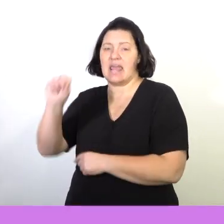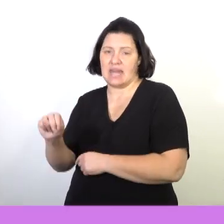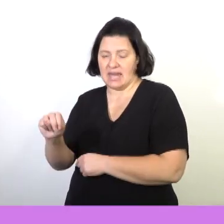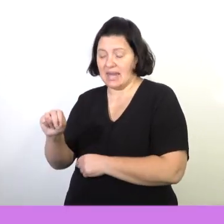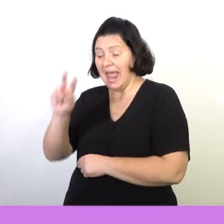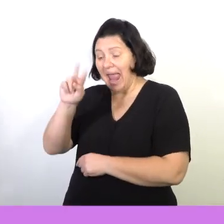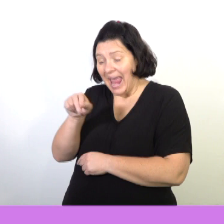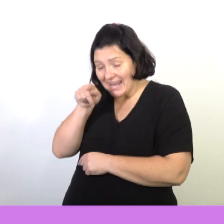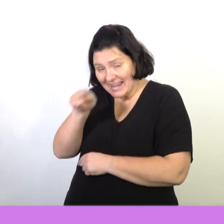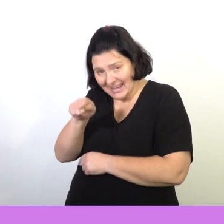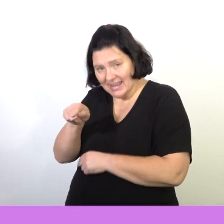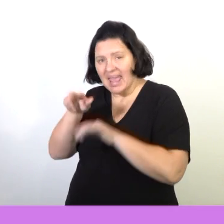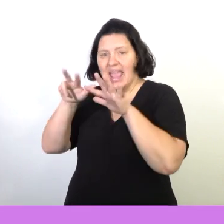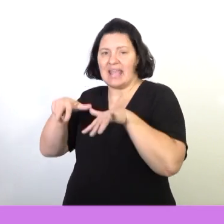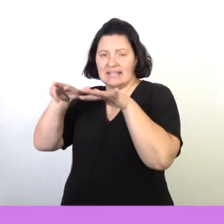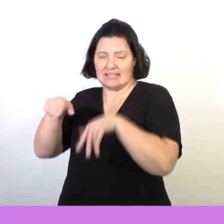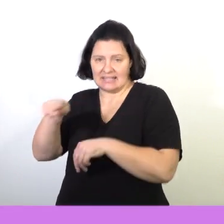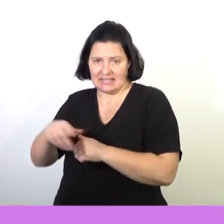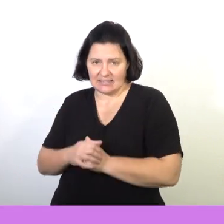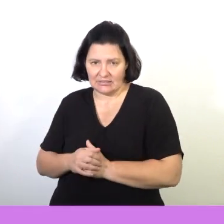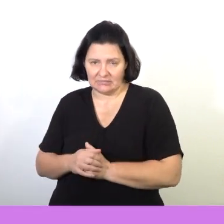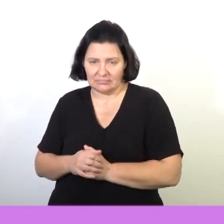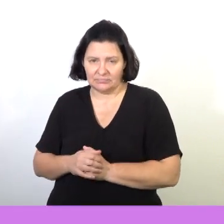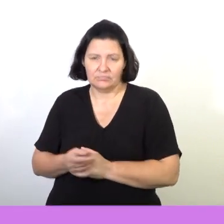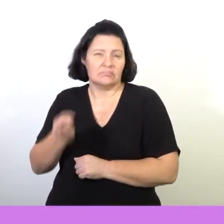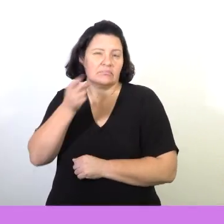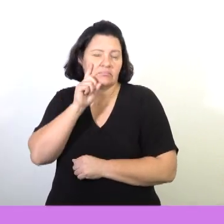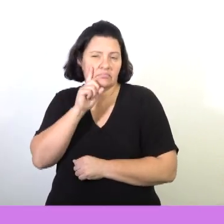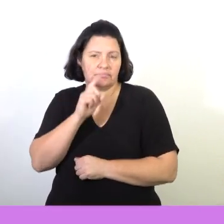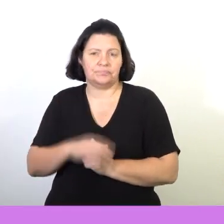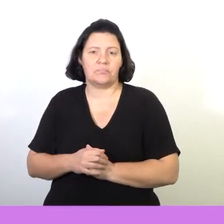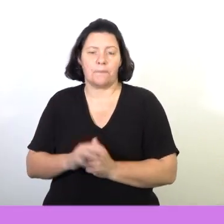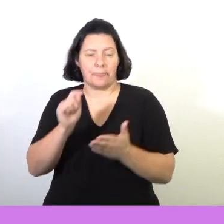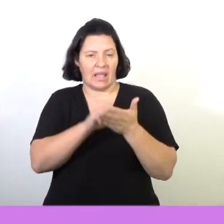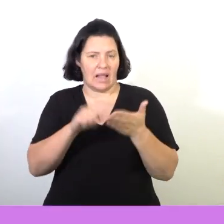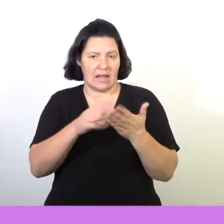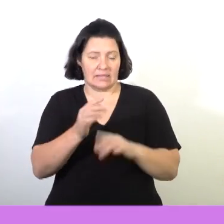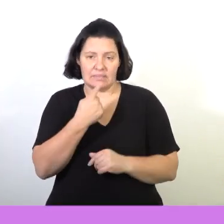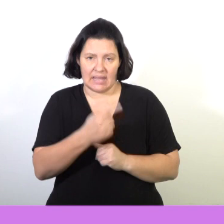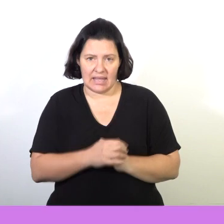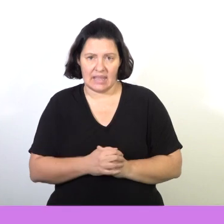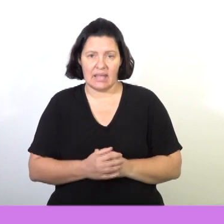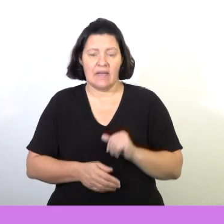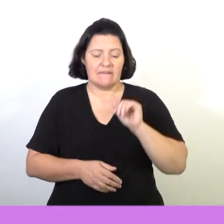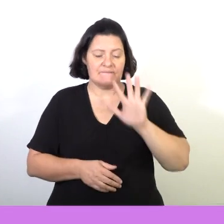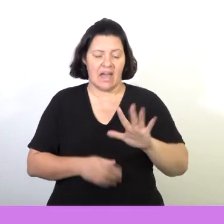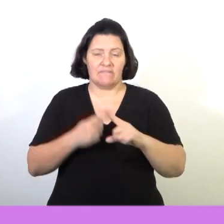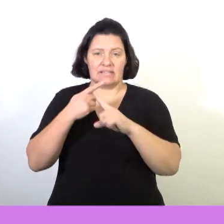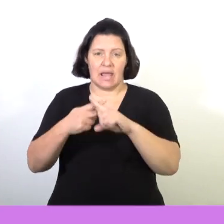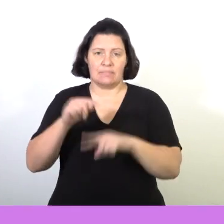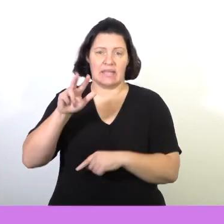by n. In this case, our n is 18. So let's see. We then take our calculators and say